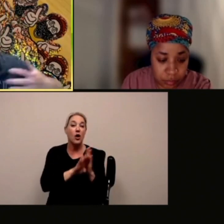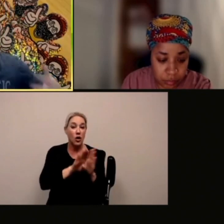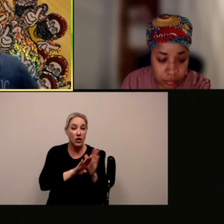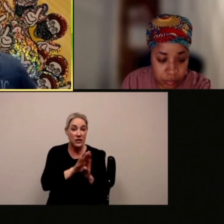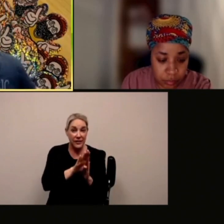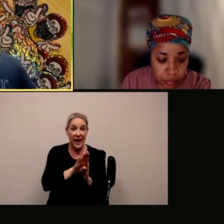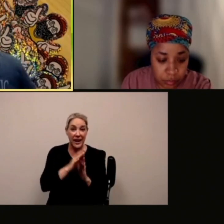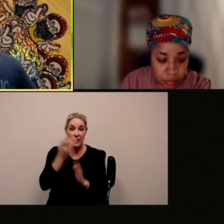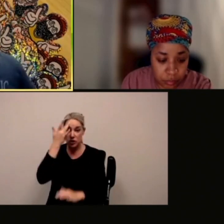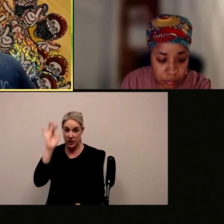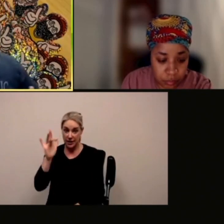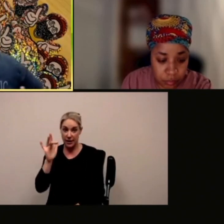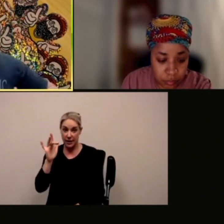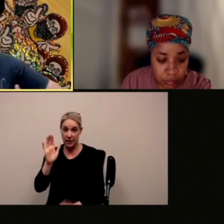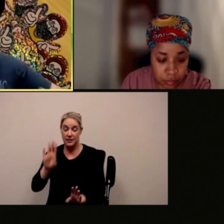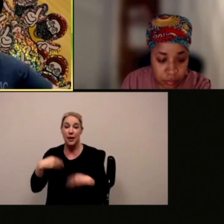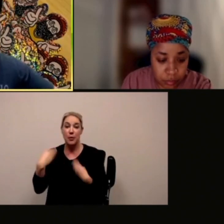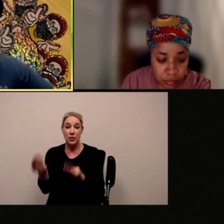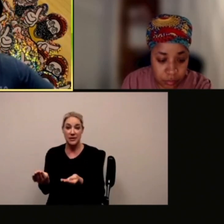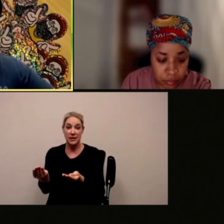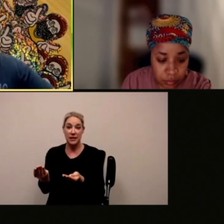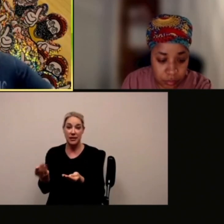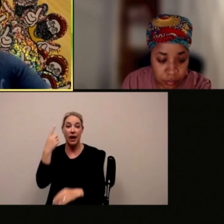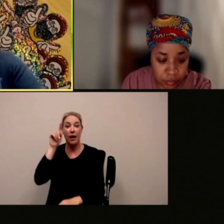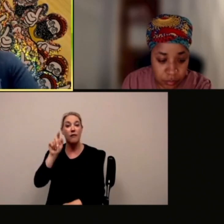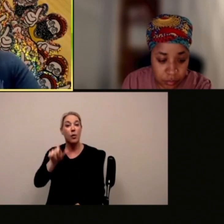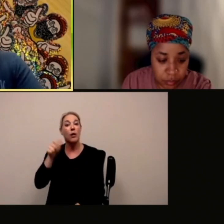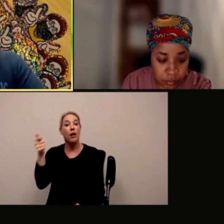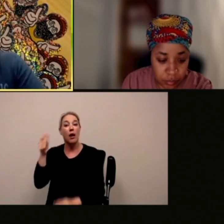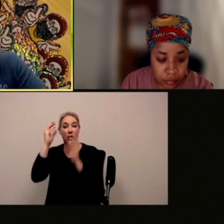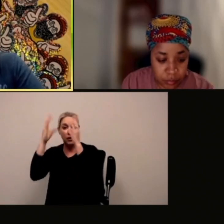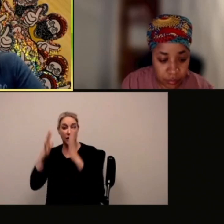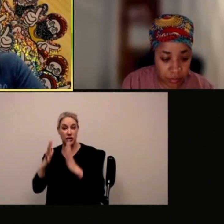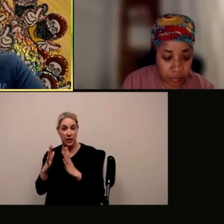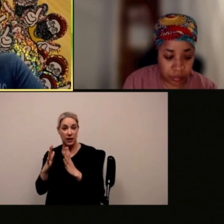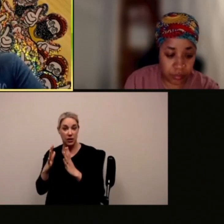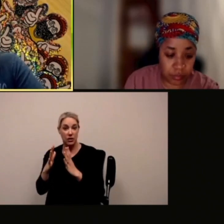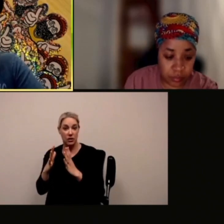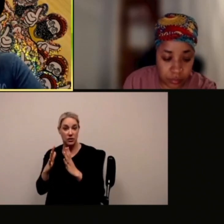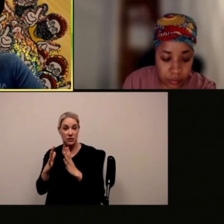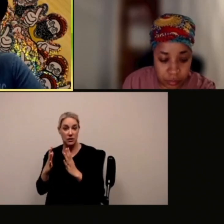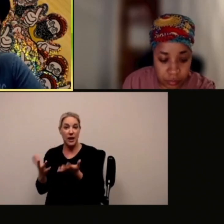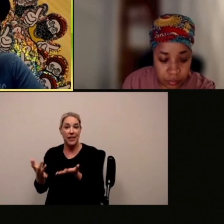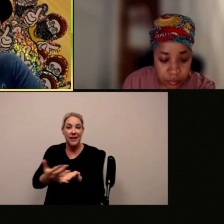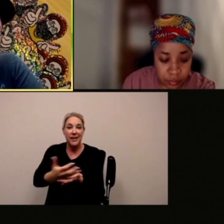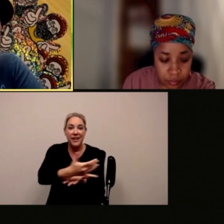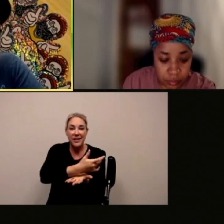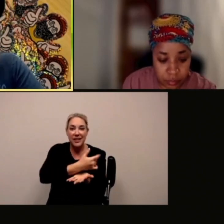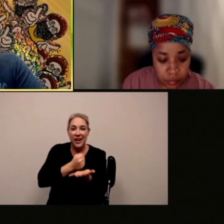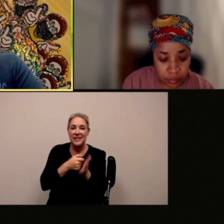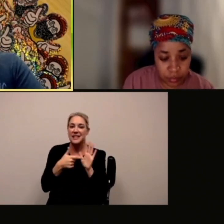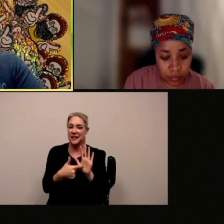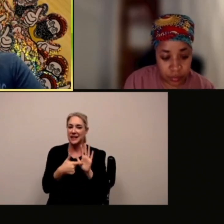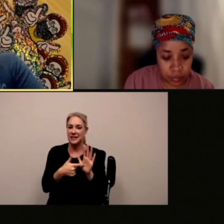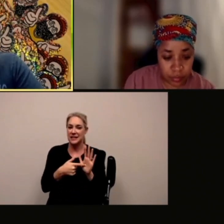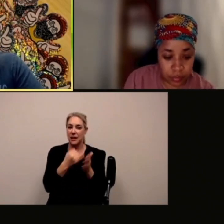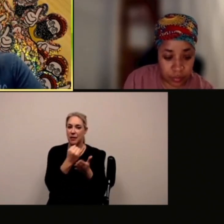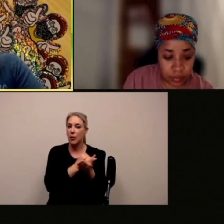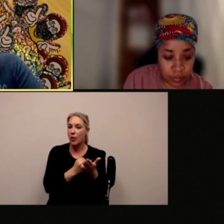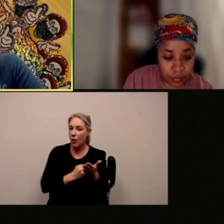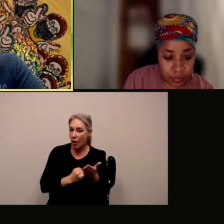presenting that to other educators. And then we're also kind of collecting exemplar projects. I